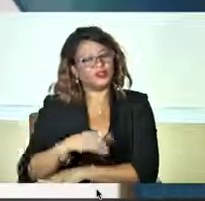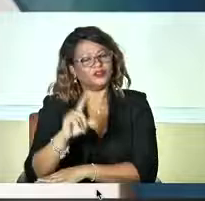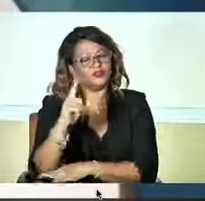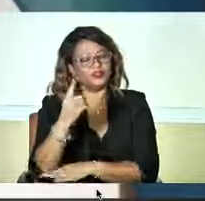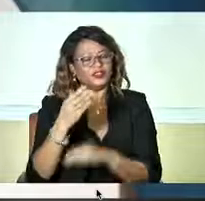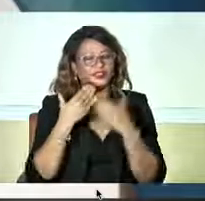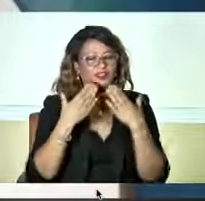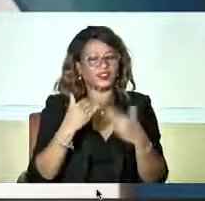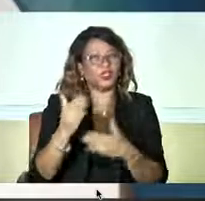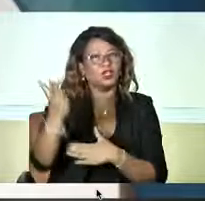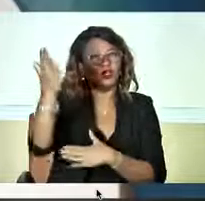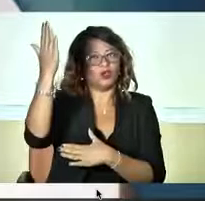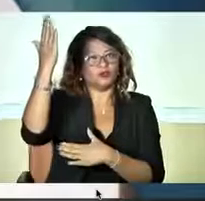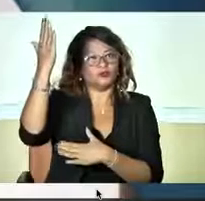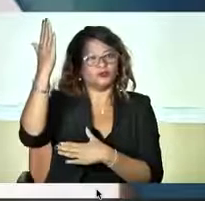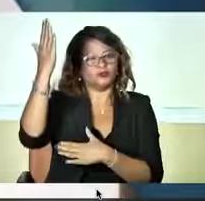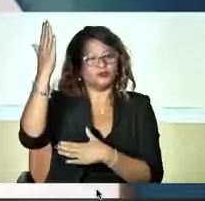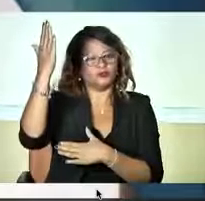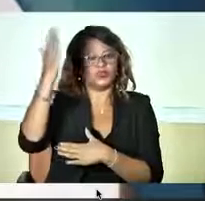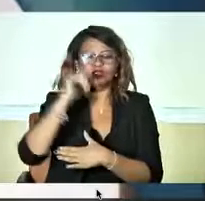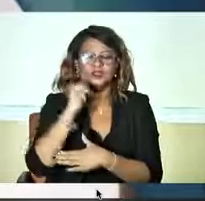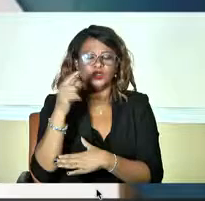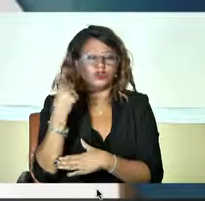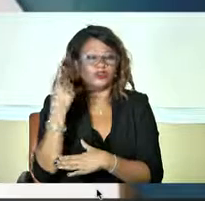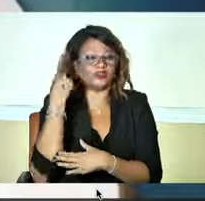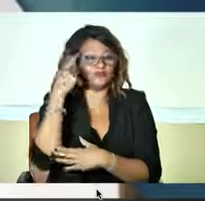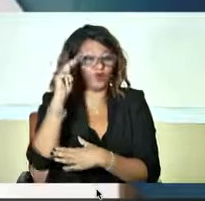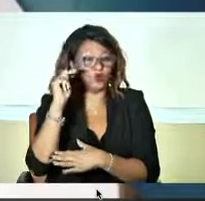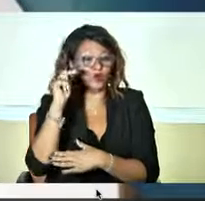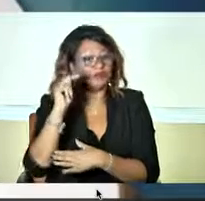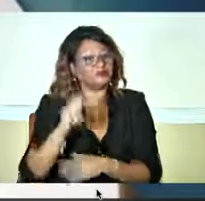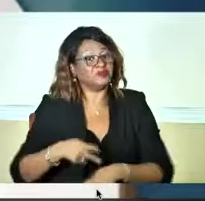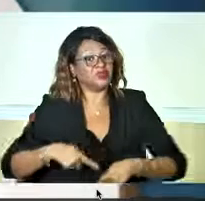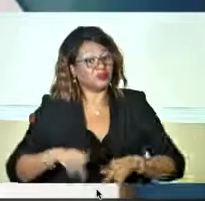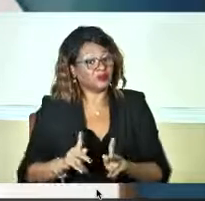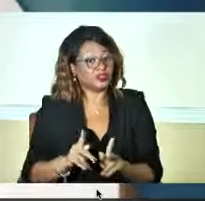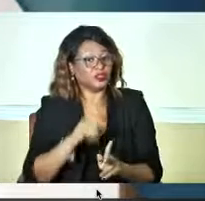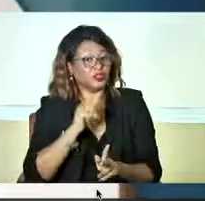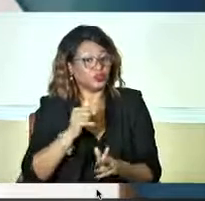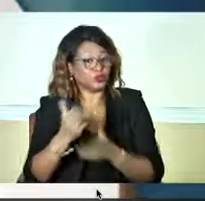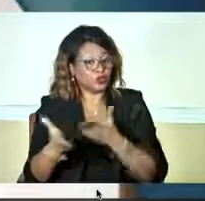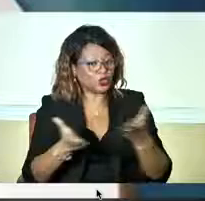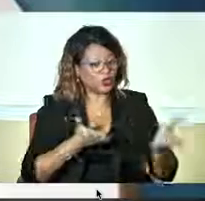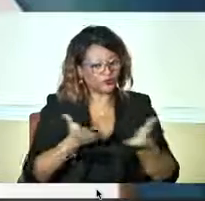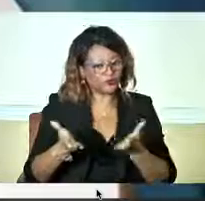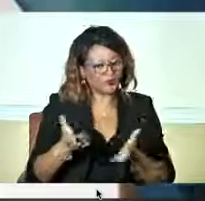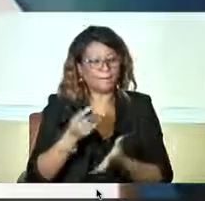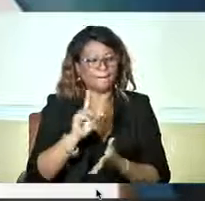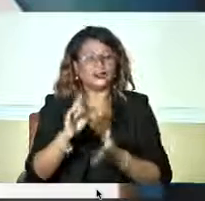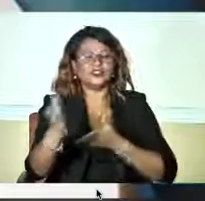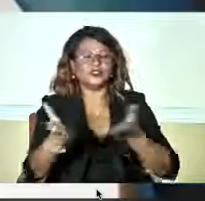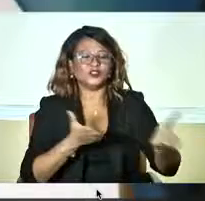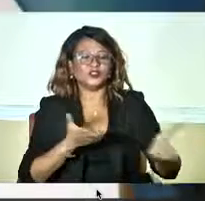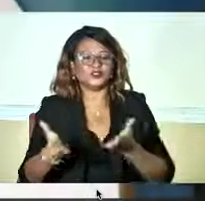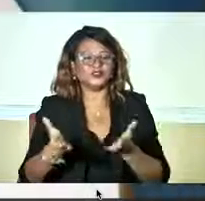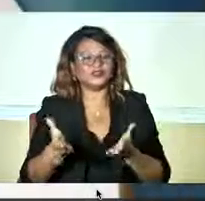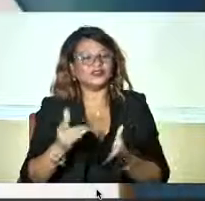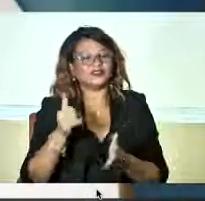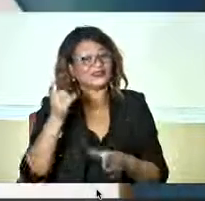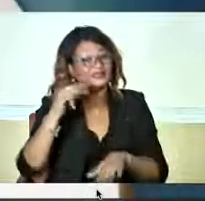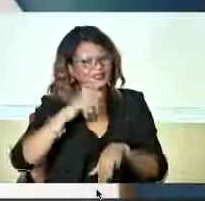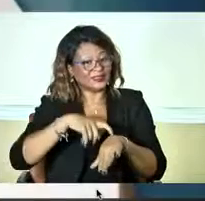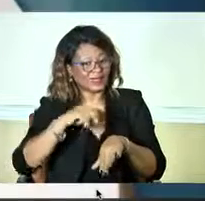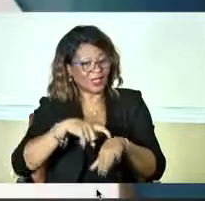first thank God, not just for the privilege to serve, but to serve in such a